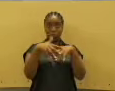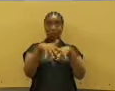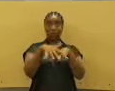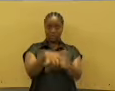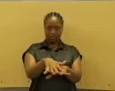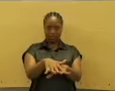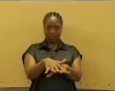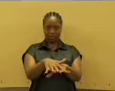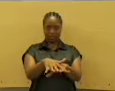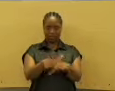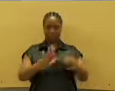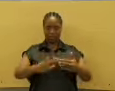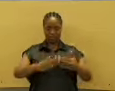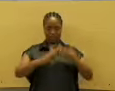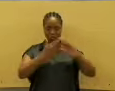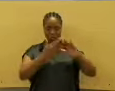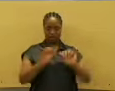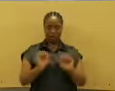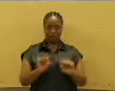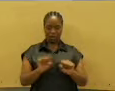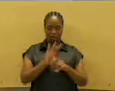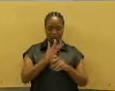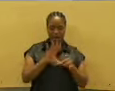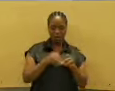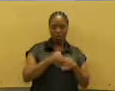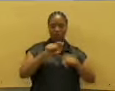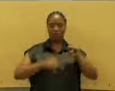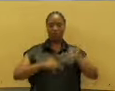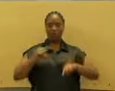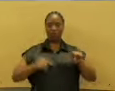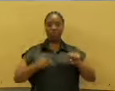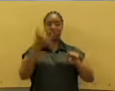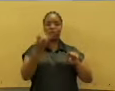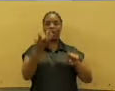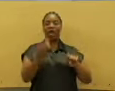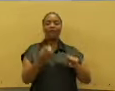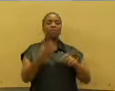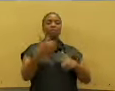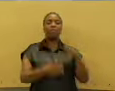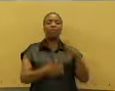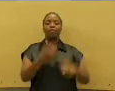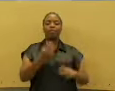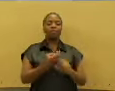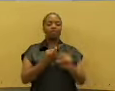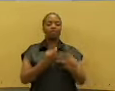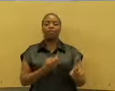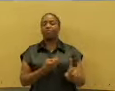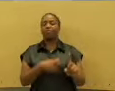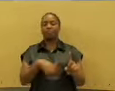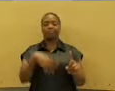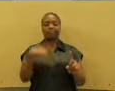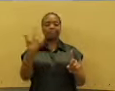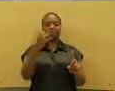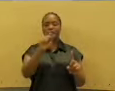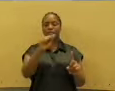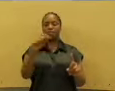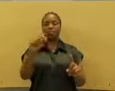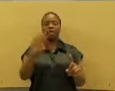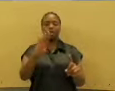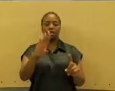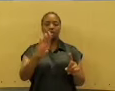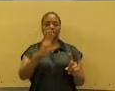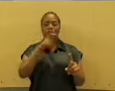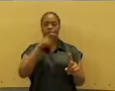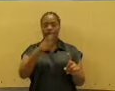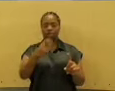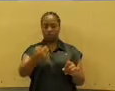as inclusive as we can make it, right? So if we have an issue and we have, for example, from the SJB comments, reflections